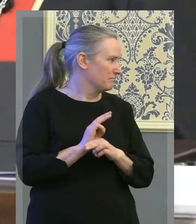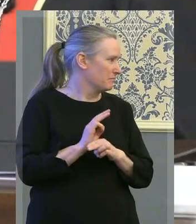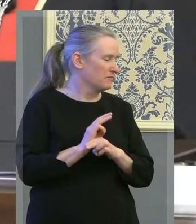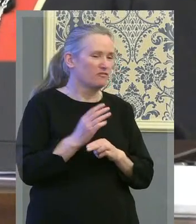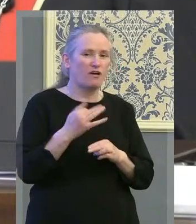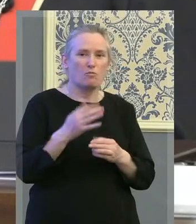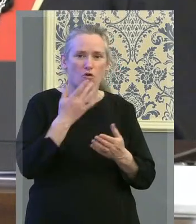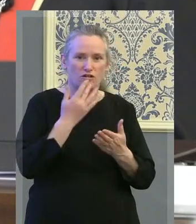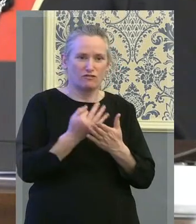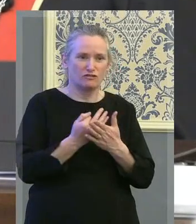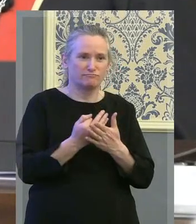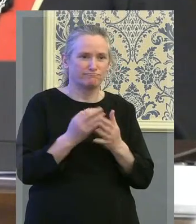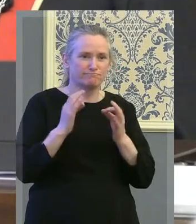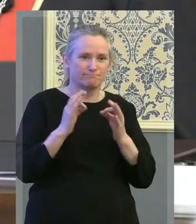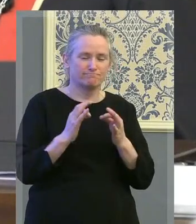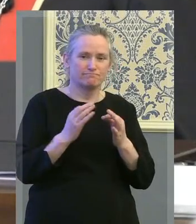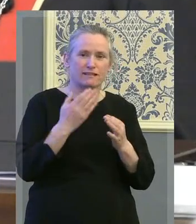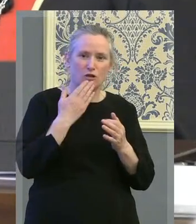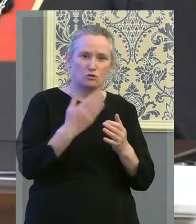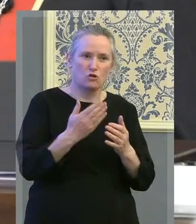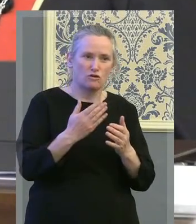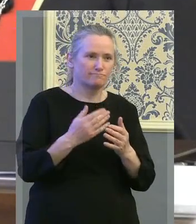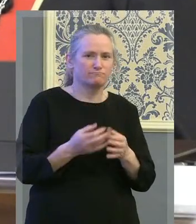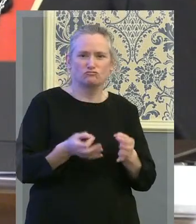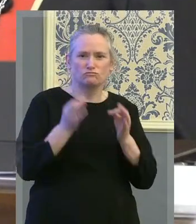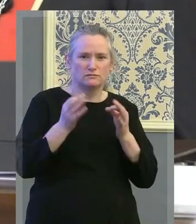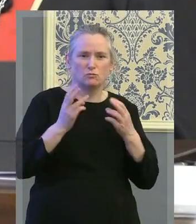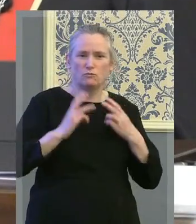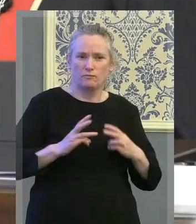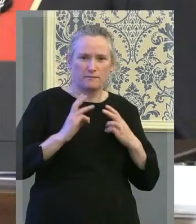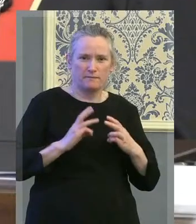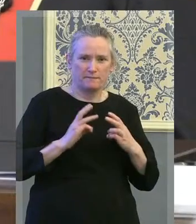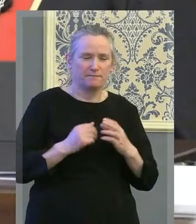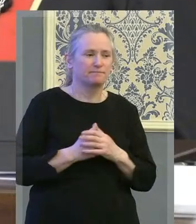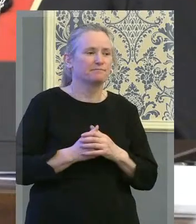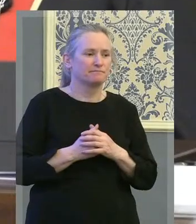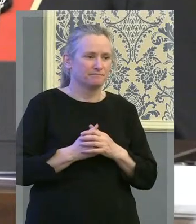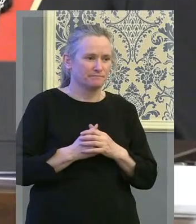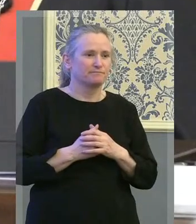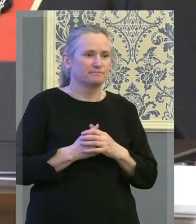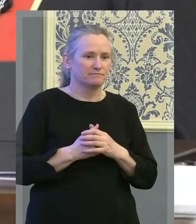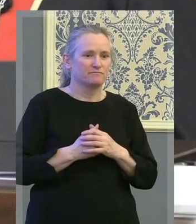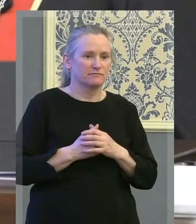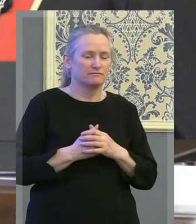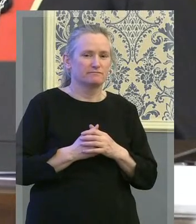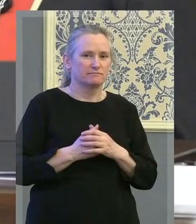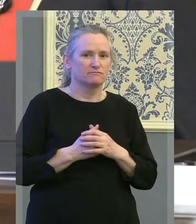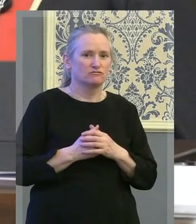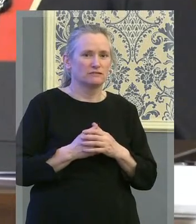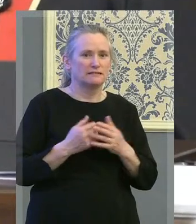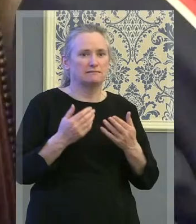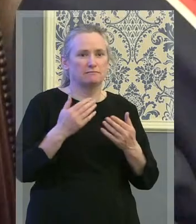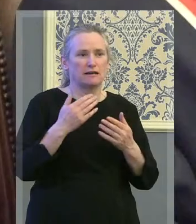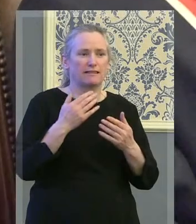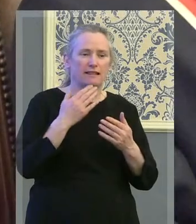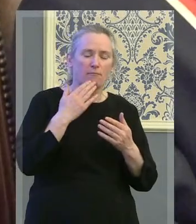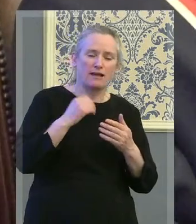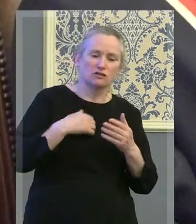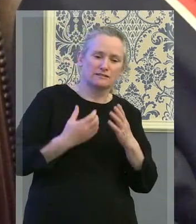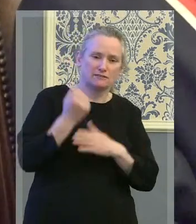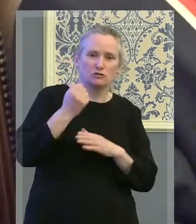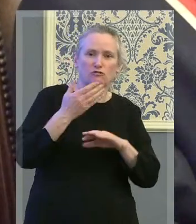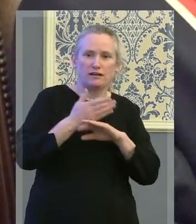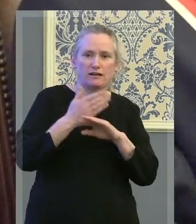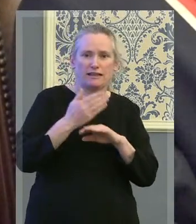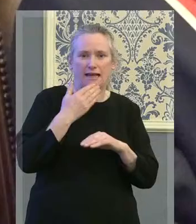this. Whatever gold discs I achieved, whatever items I got for my successful career, to be here,